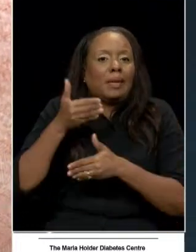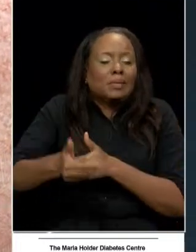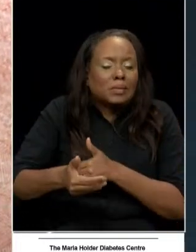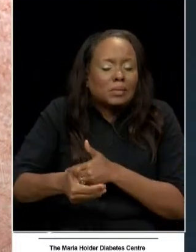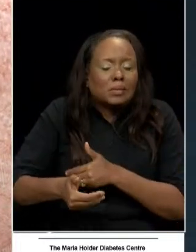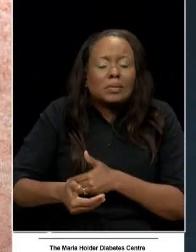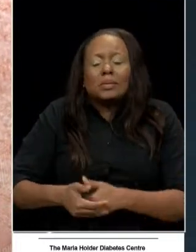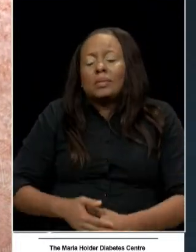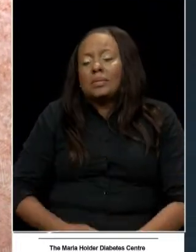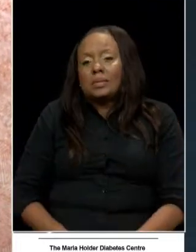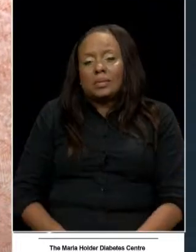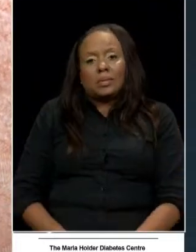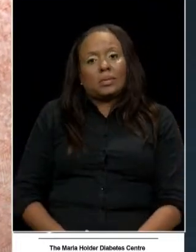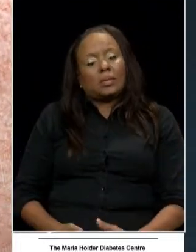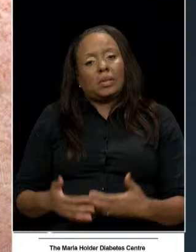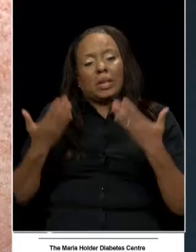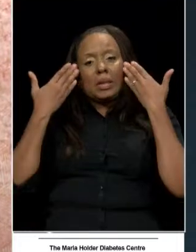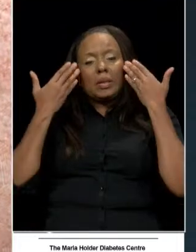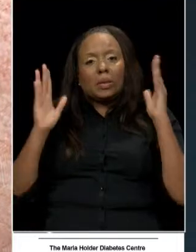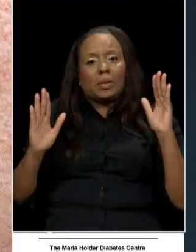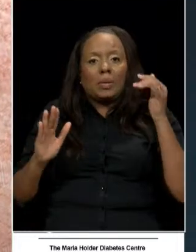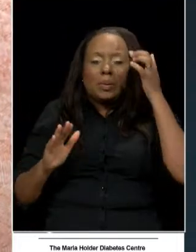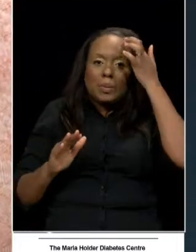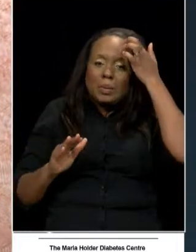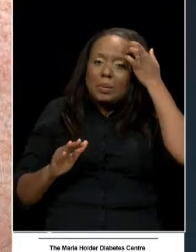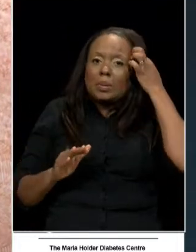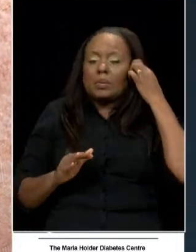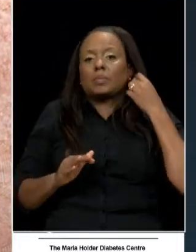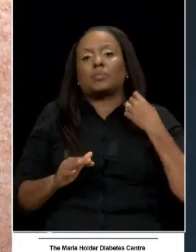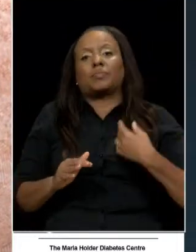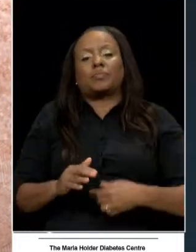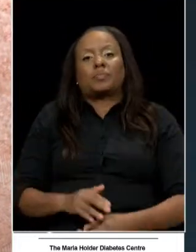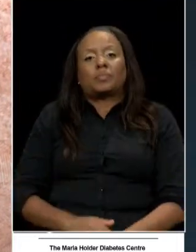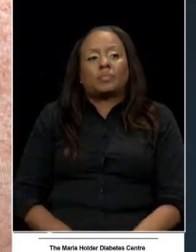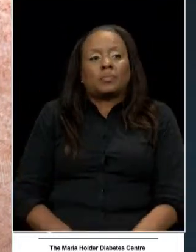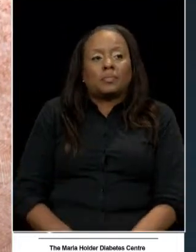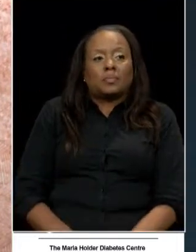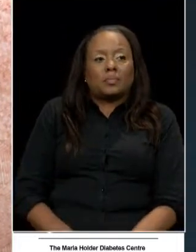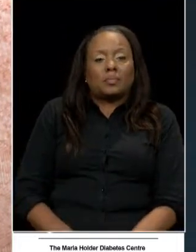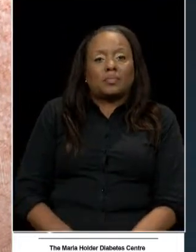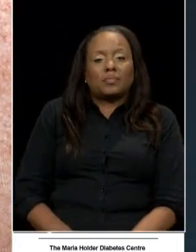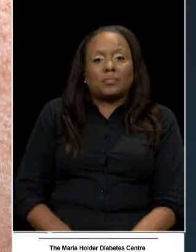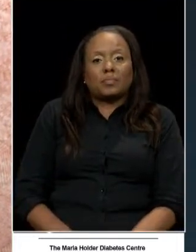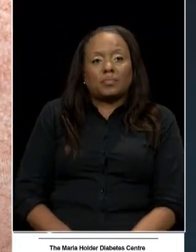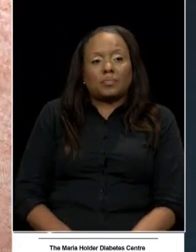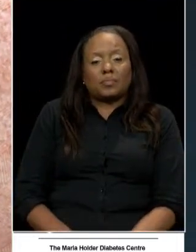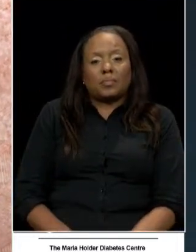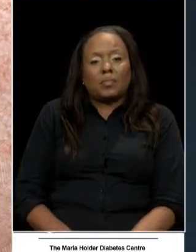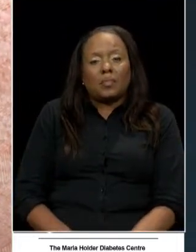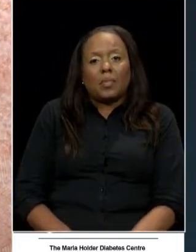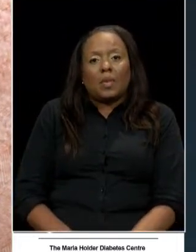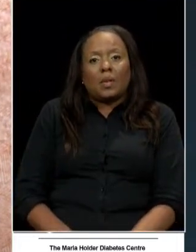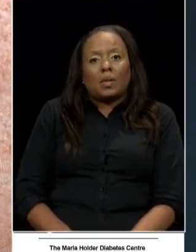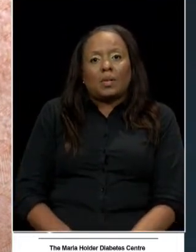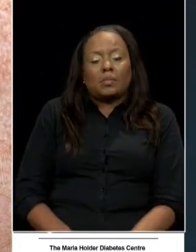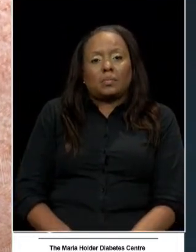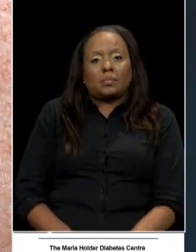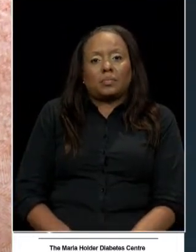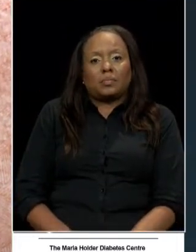was at that point in time. But a lot of the steps that he took were, in my opinion,